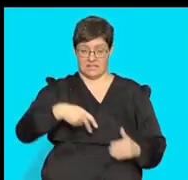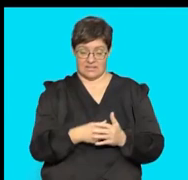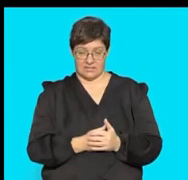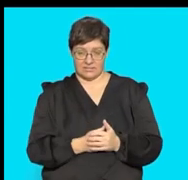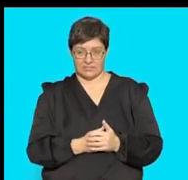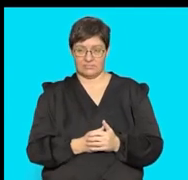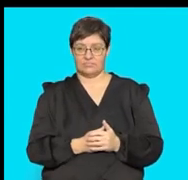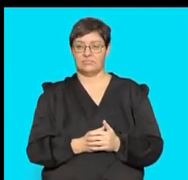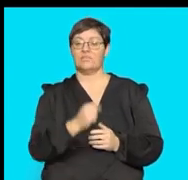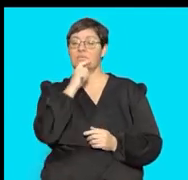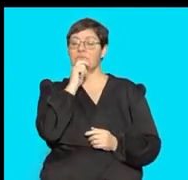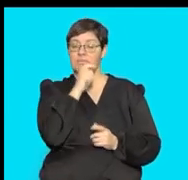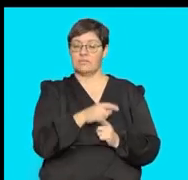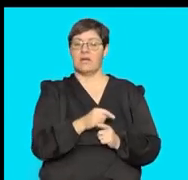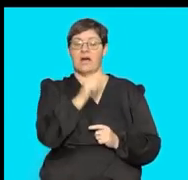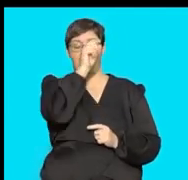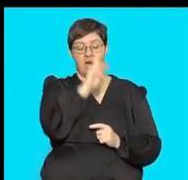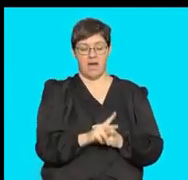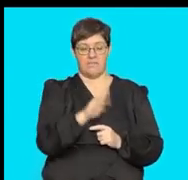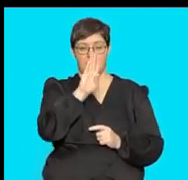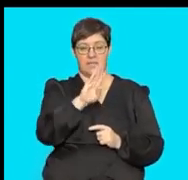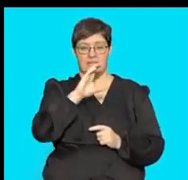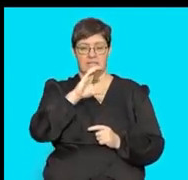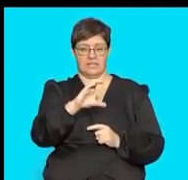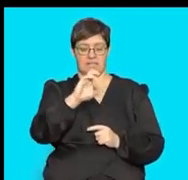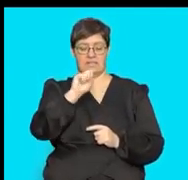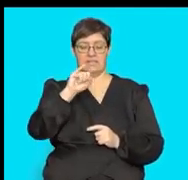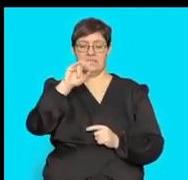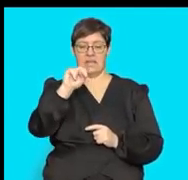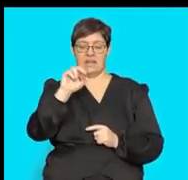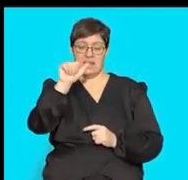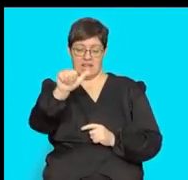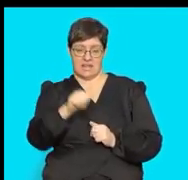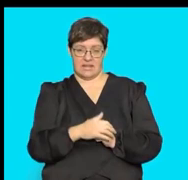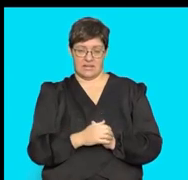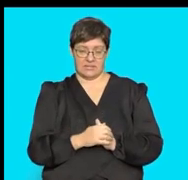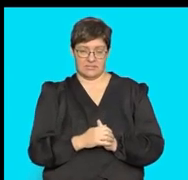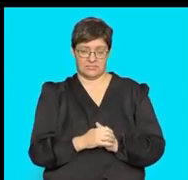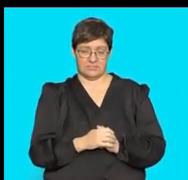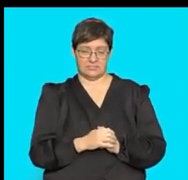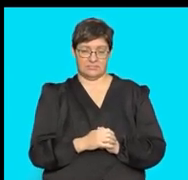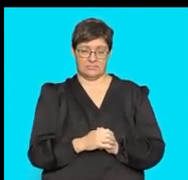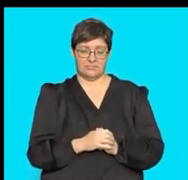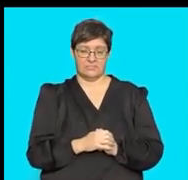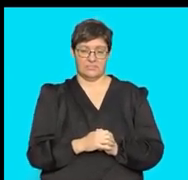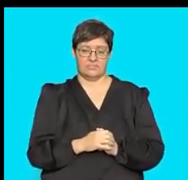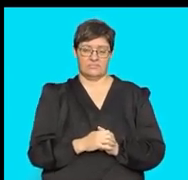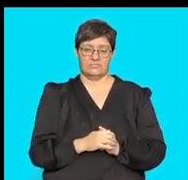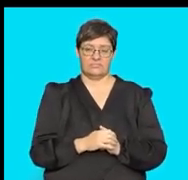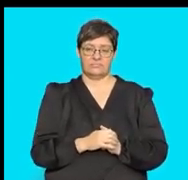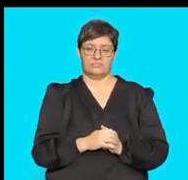of the area rule we're going to be using, it's going to be half B,